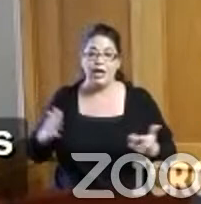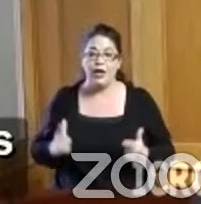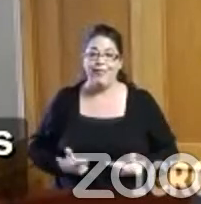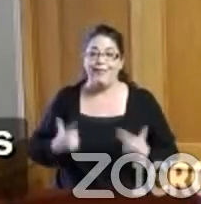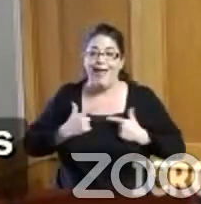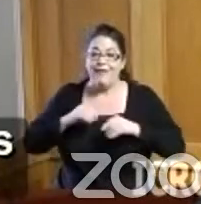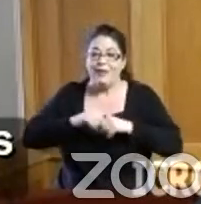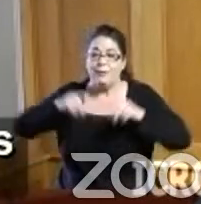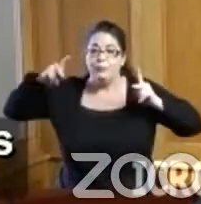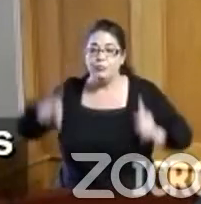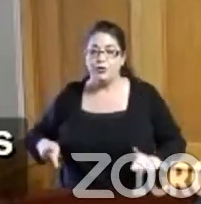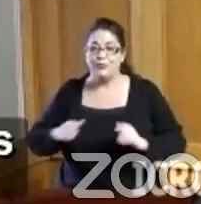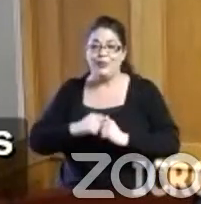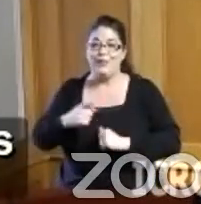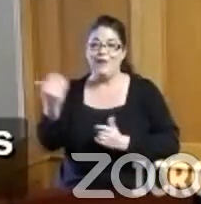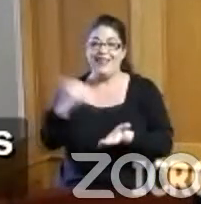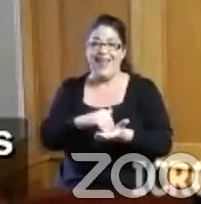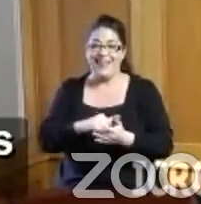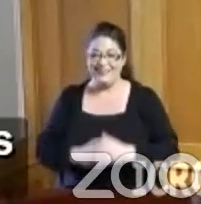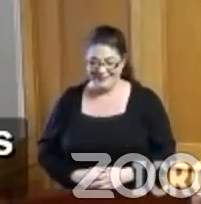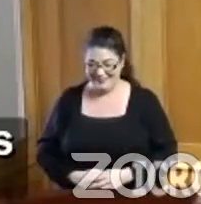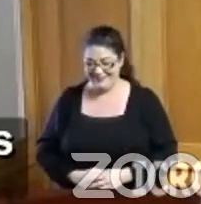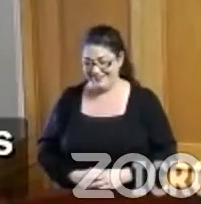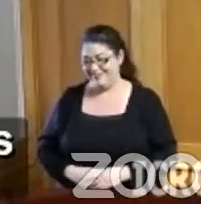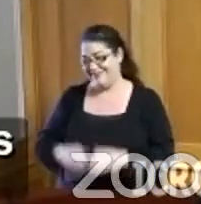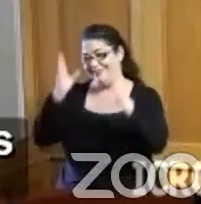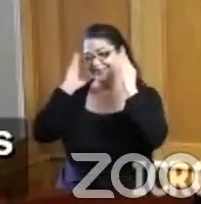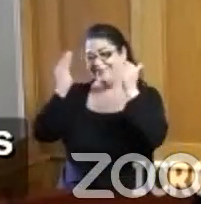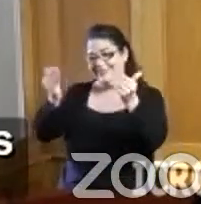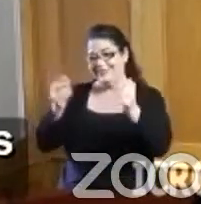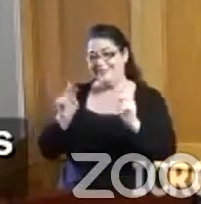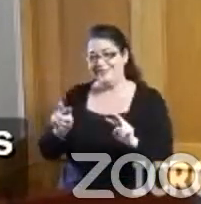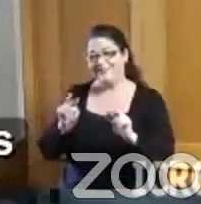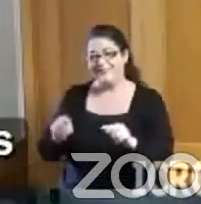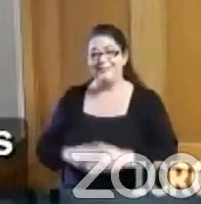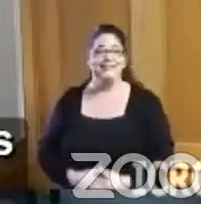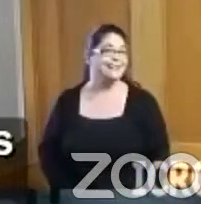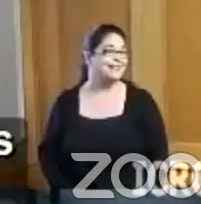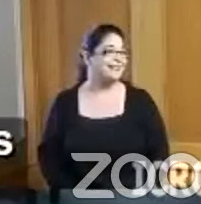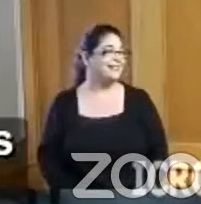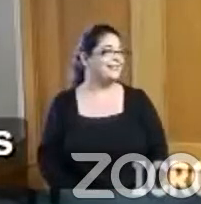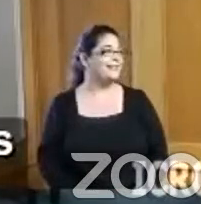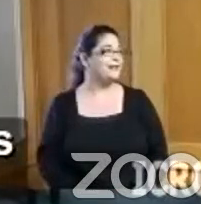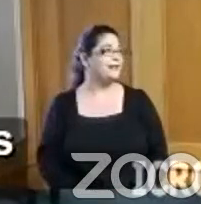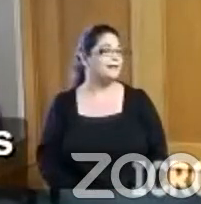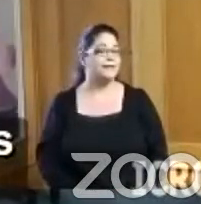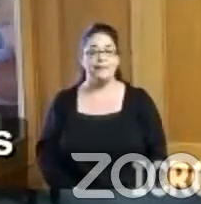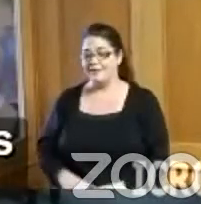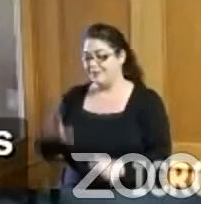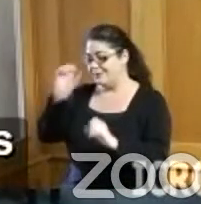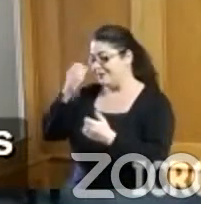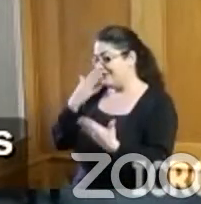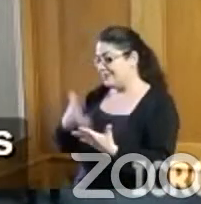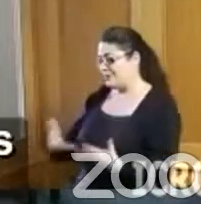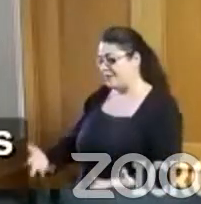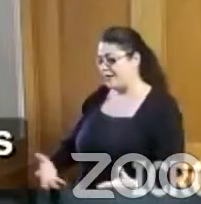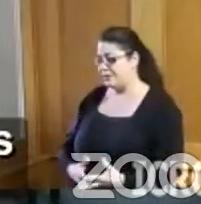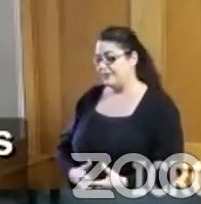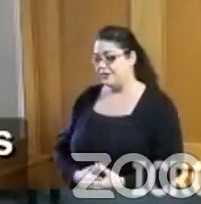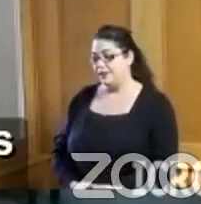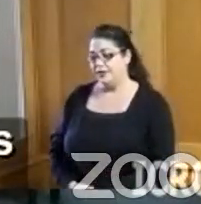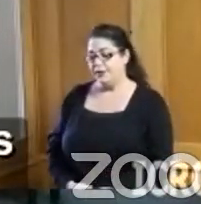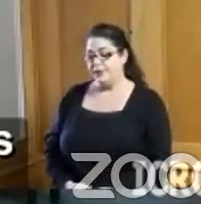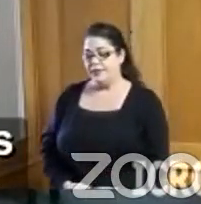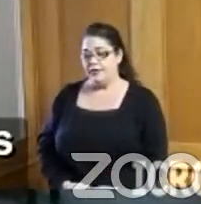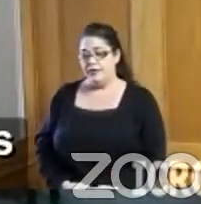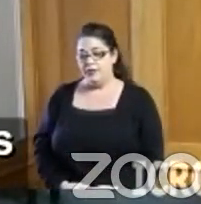in person. Ditto. Okay. Thank you. Thank you so much. Okay, we will move